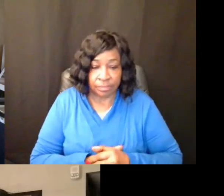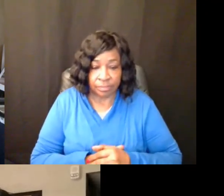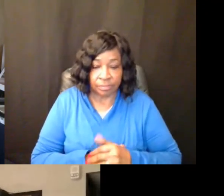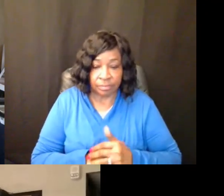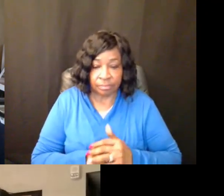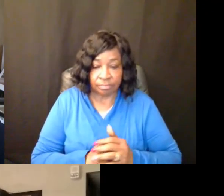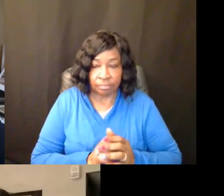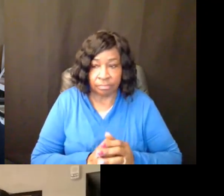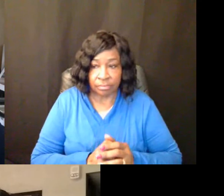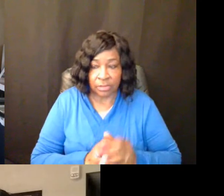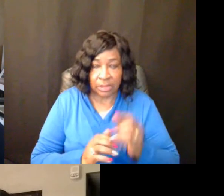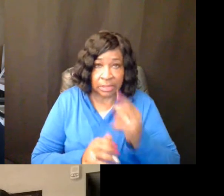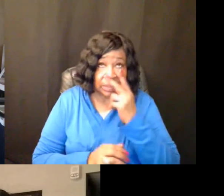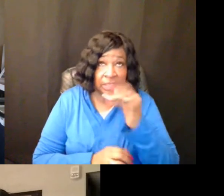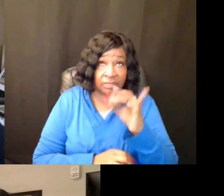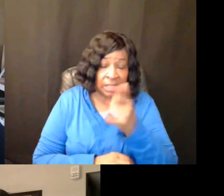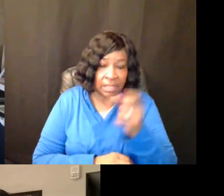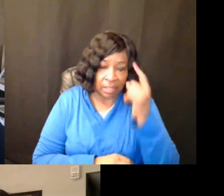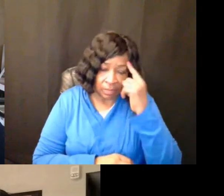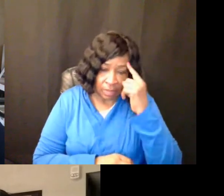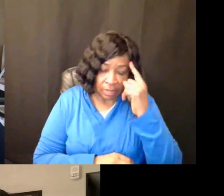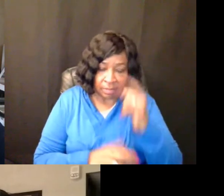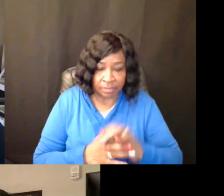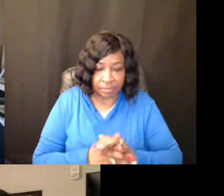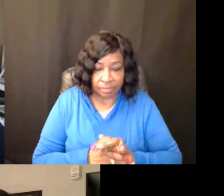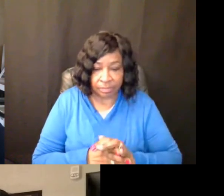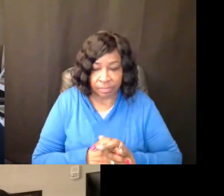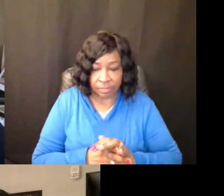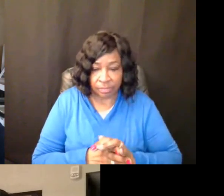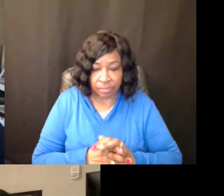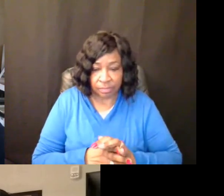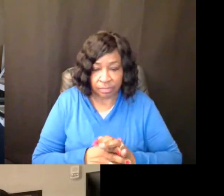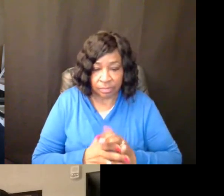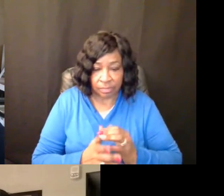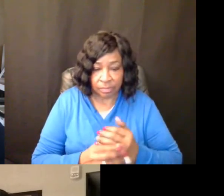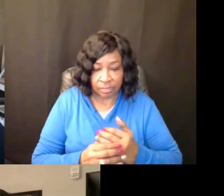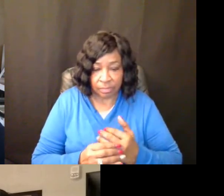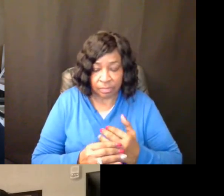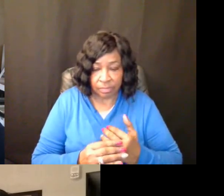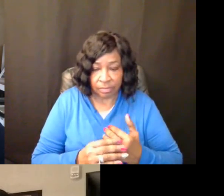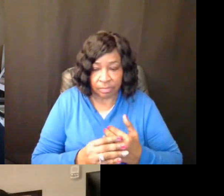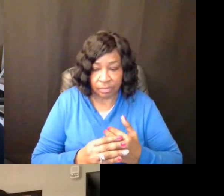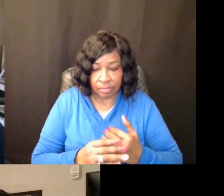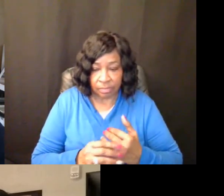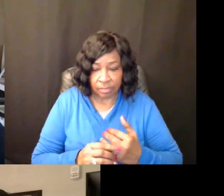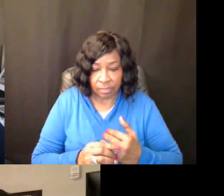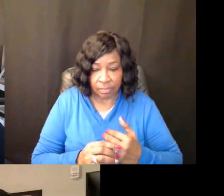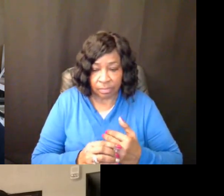You have any thoughts here? I saw that and I don't. So if the fellows from NSAC have something.